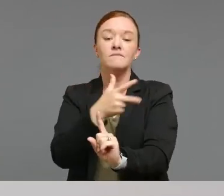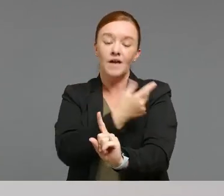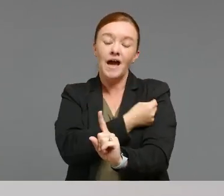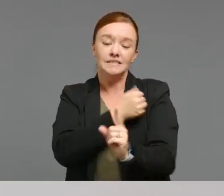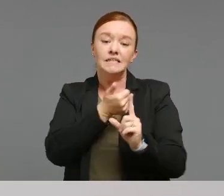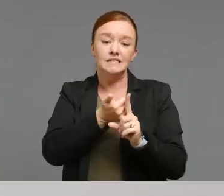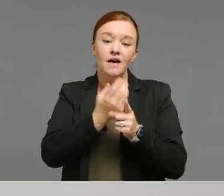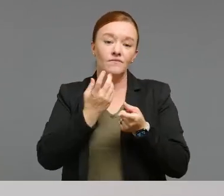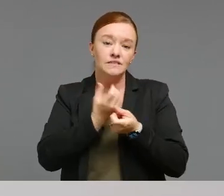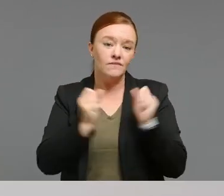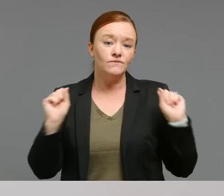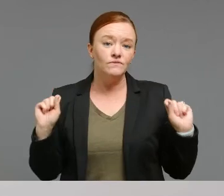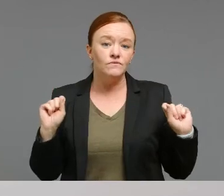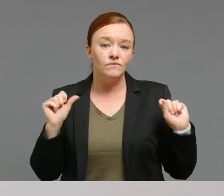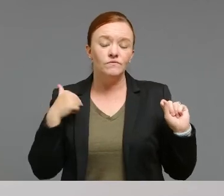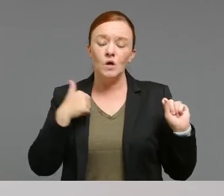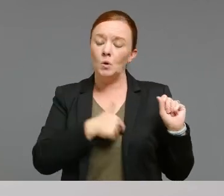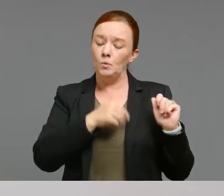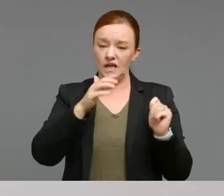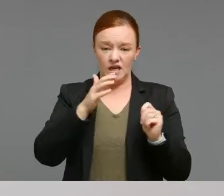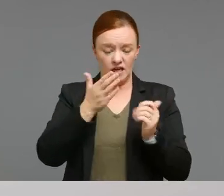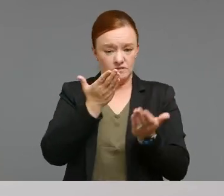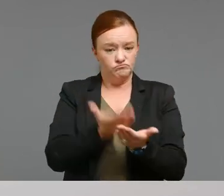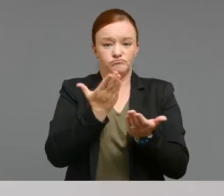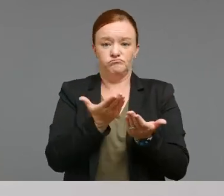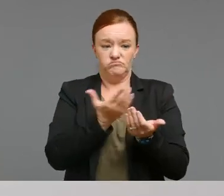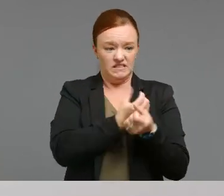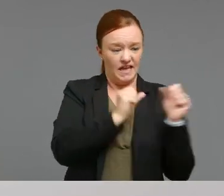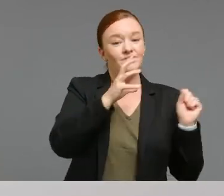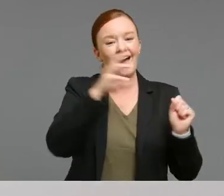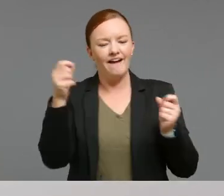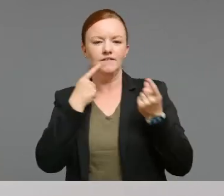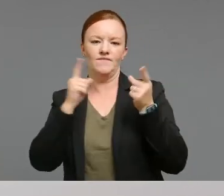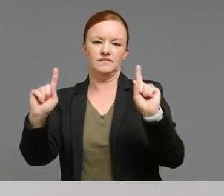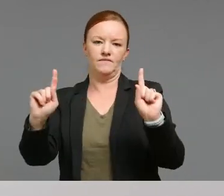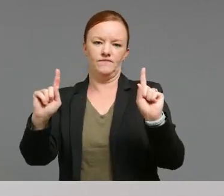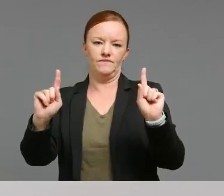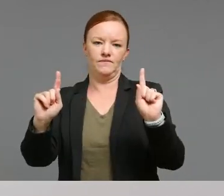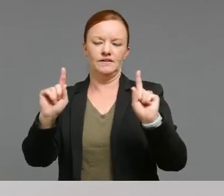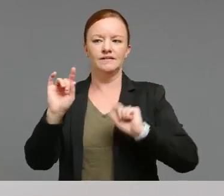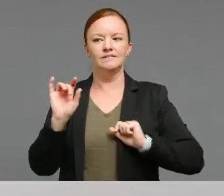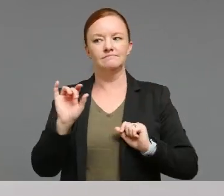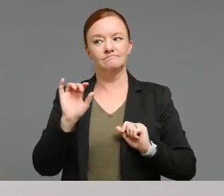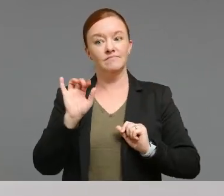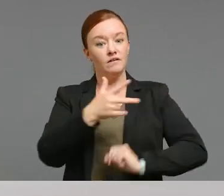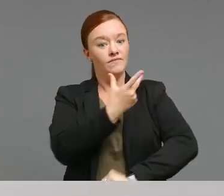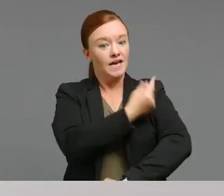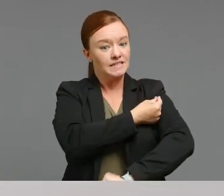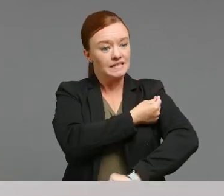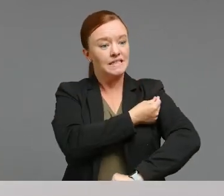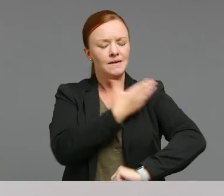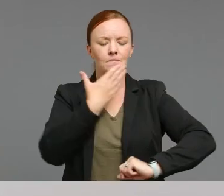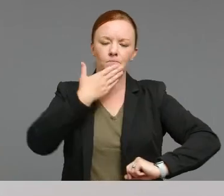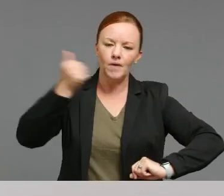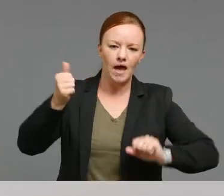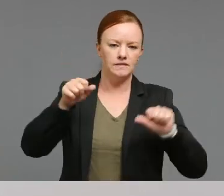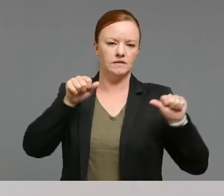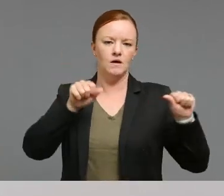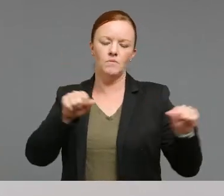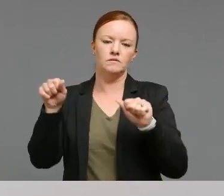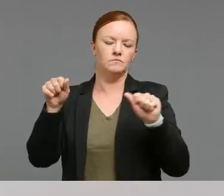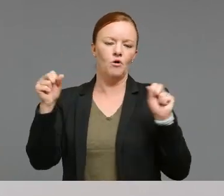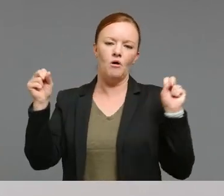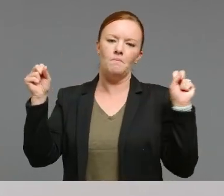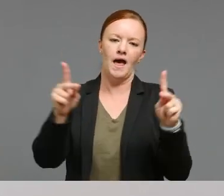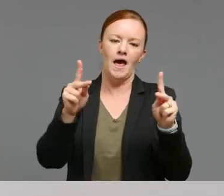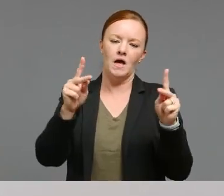safe. We know that they're effective, and it's the best way that we're going to get back to normal without